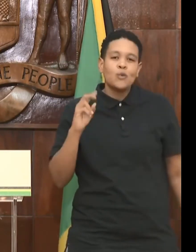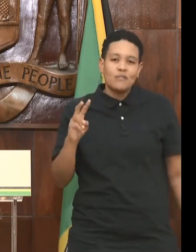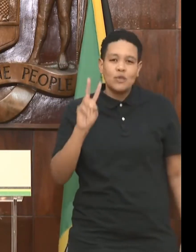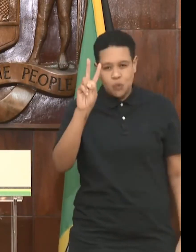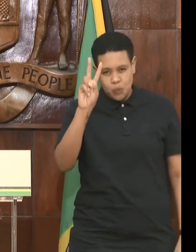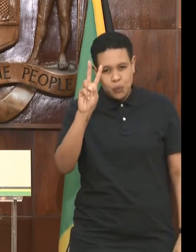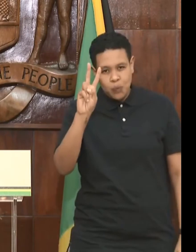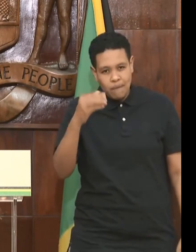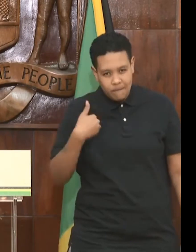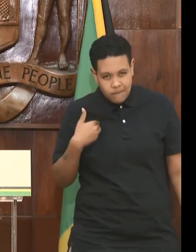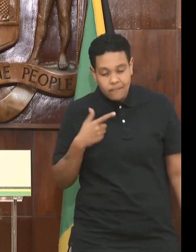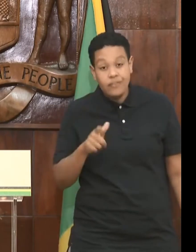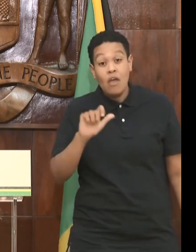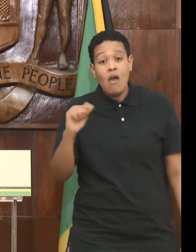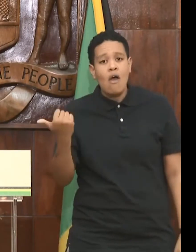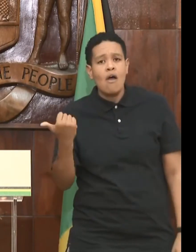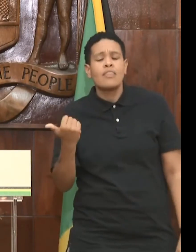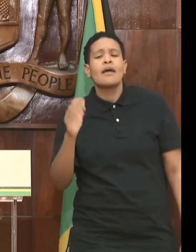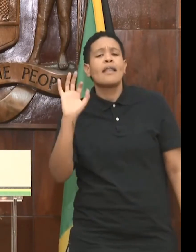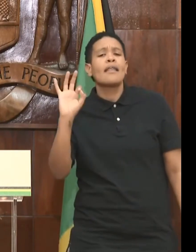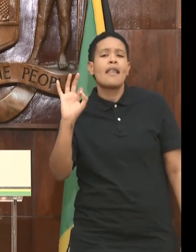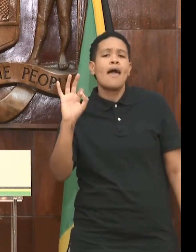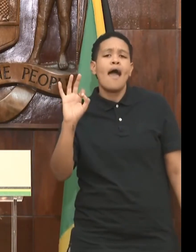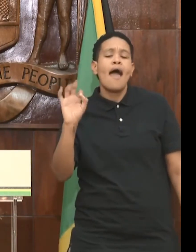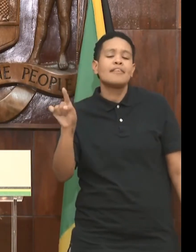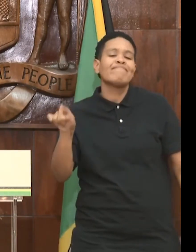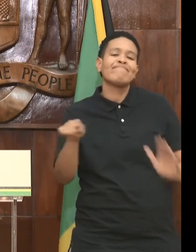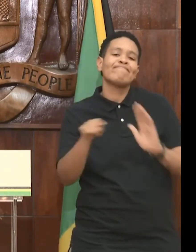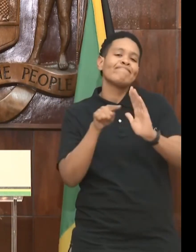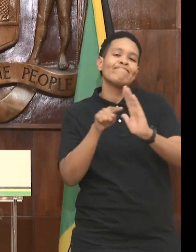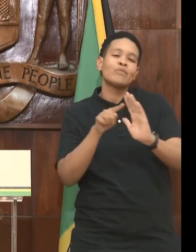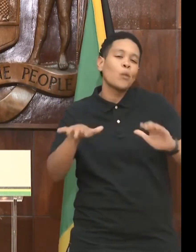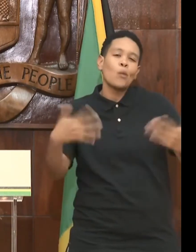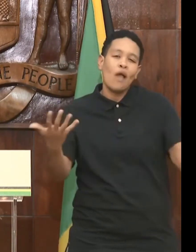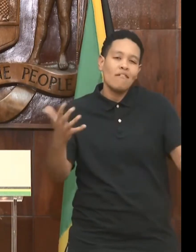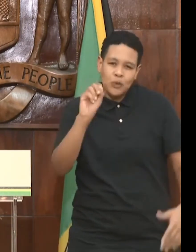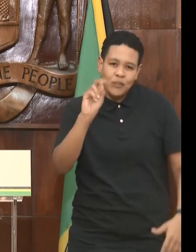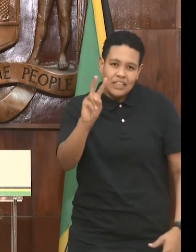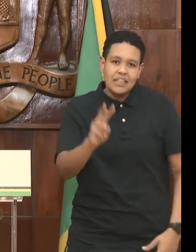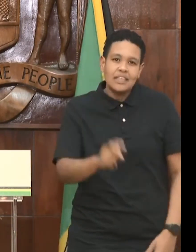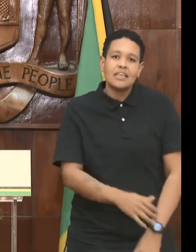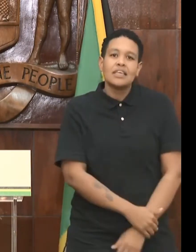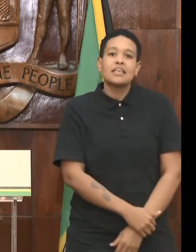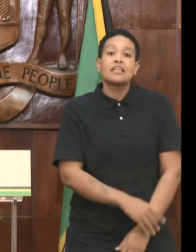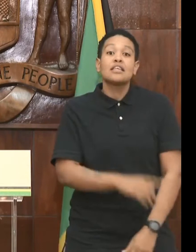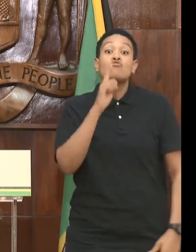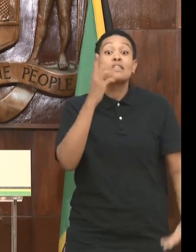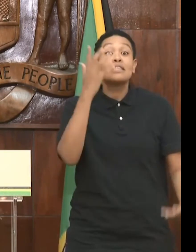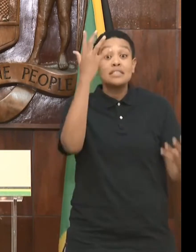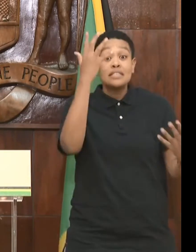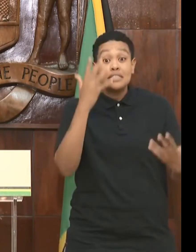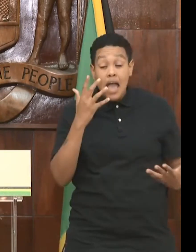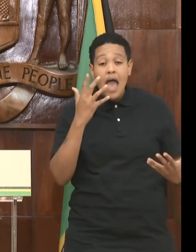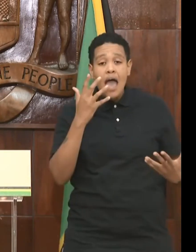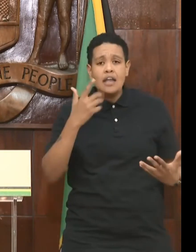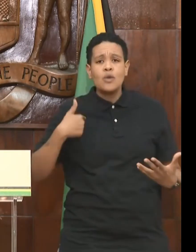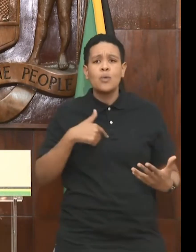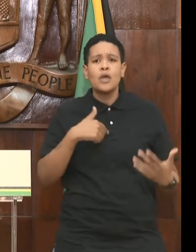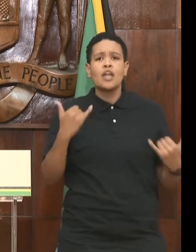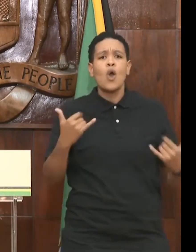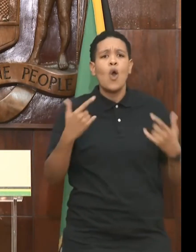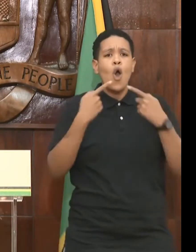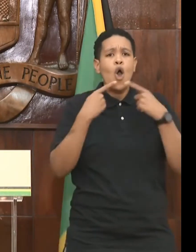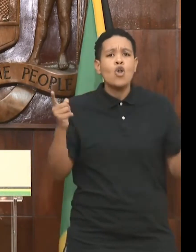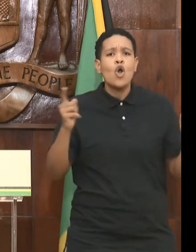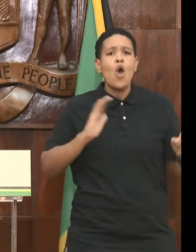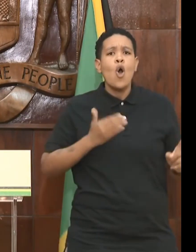COVID-19, and the remaining 9 were negative. It is on a sad note that we announce